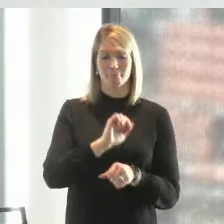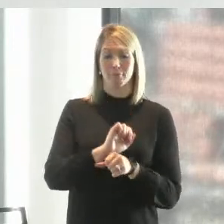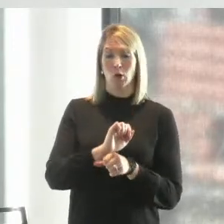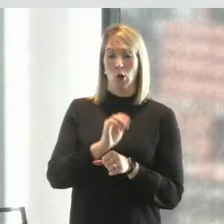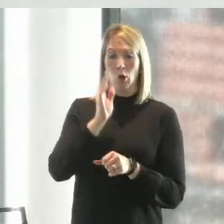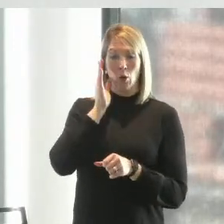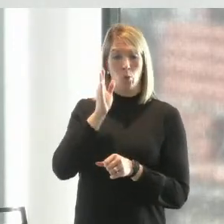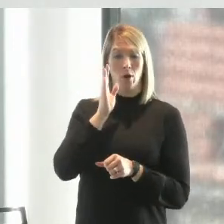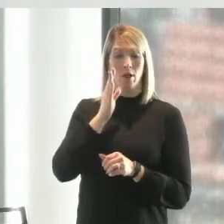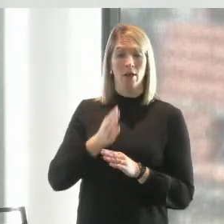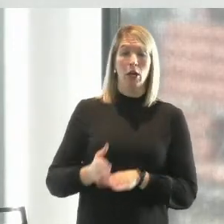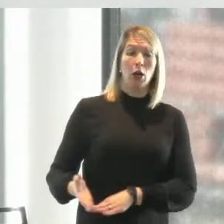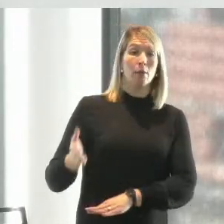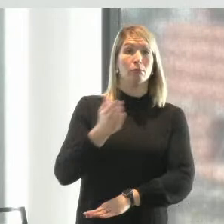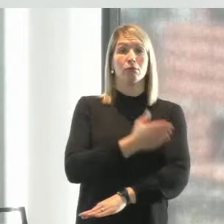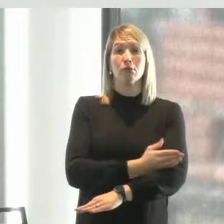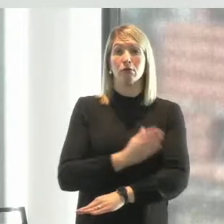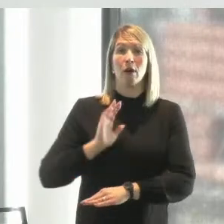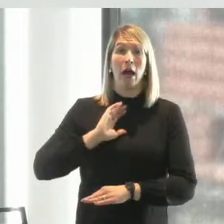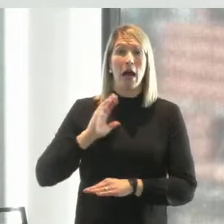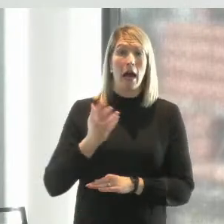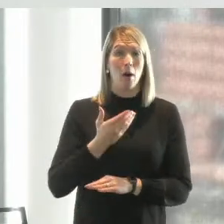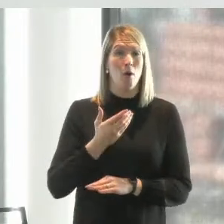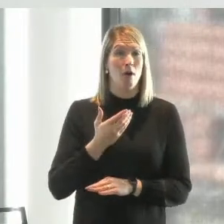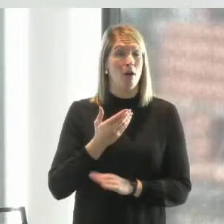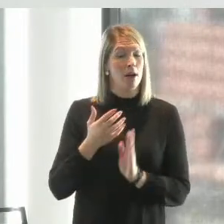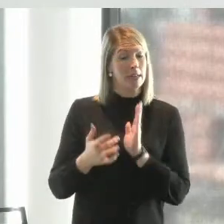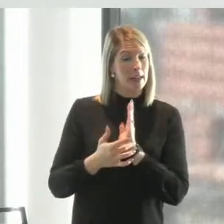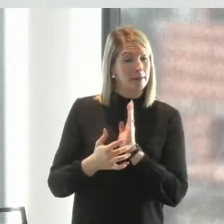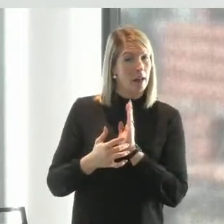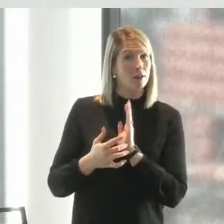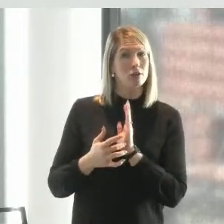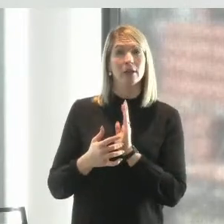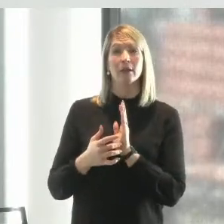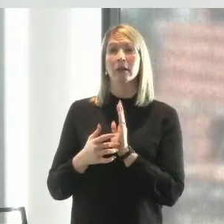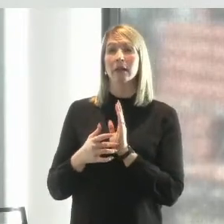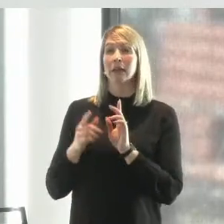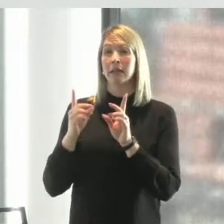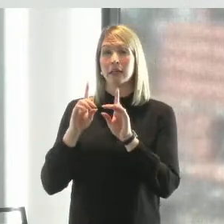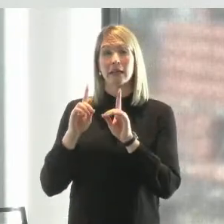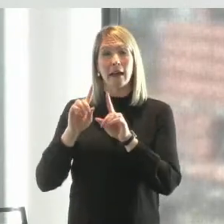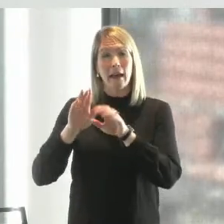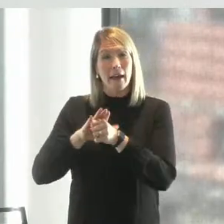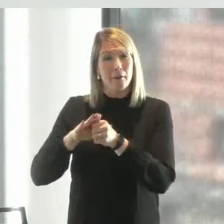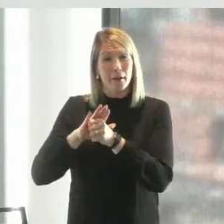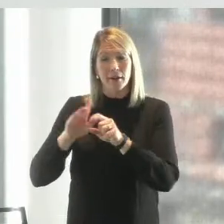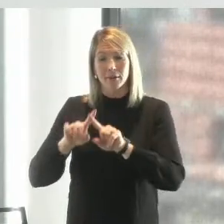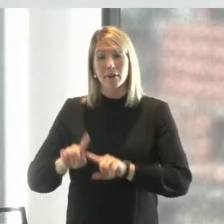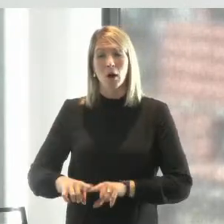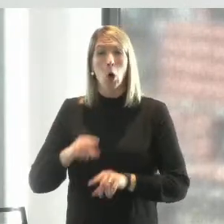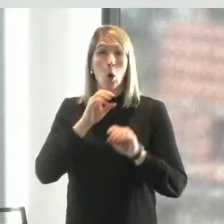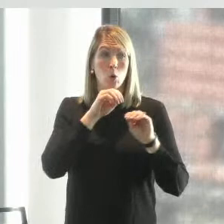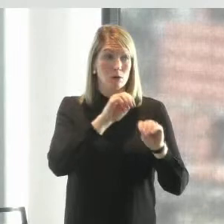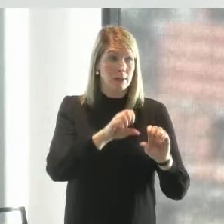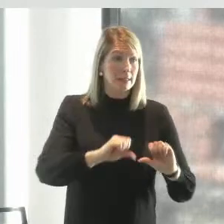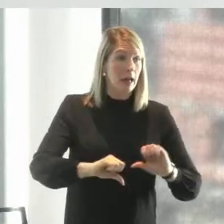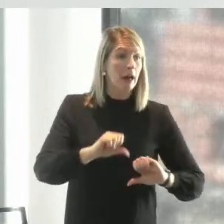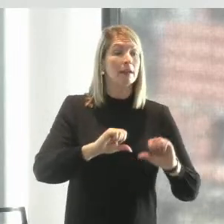overall viability and strength and vigor of our high-tech fields, of our ocean sciences fields, and it will bring new